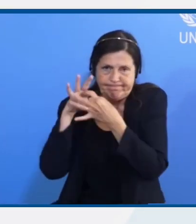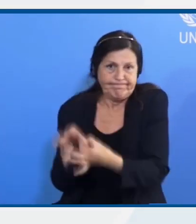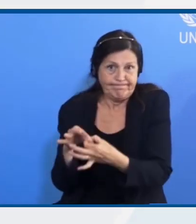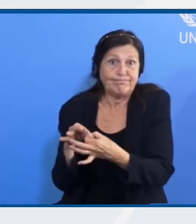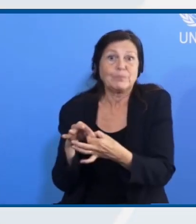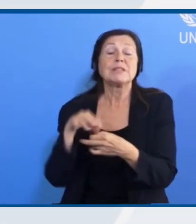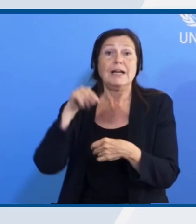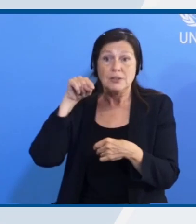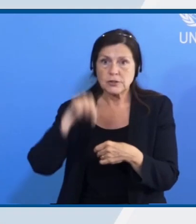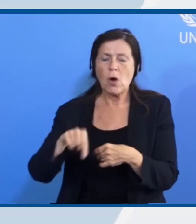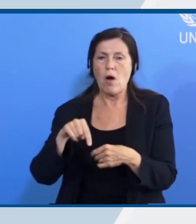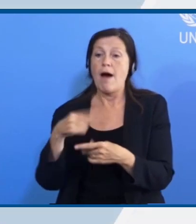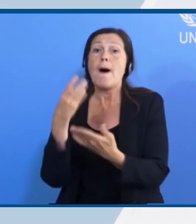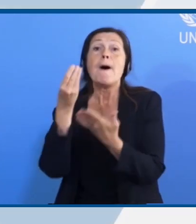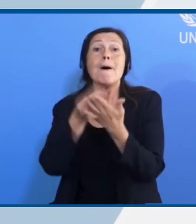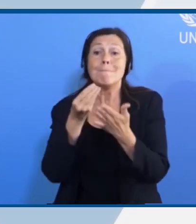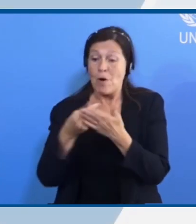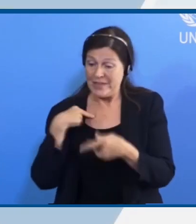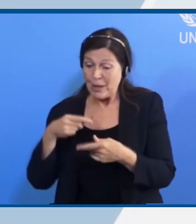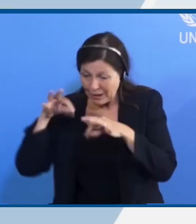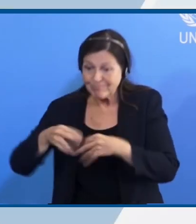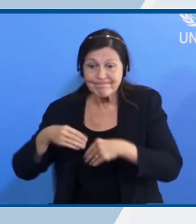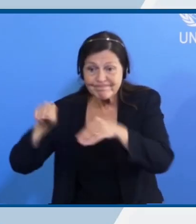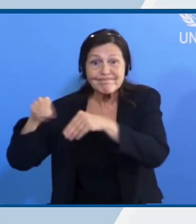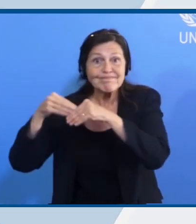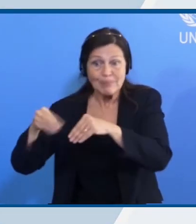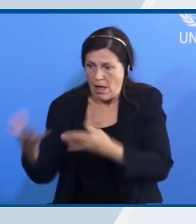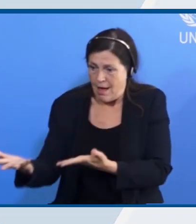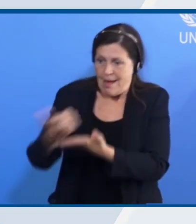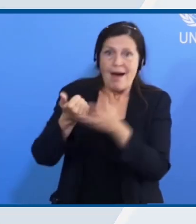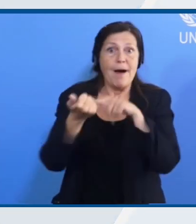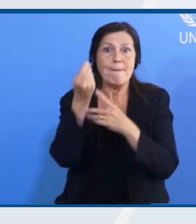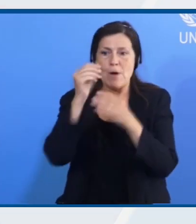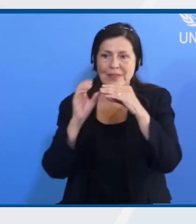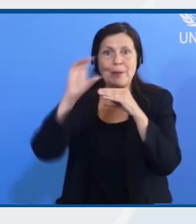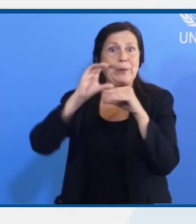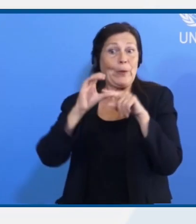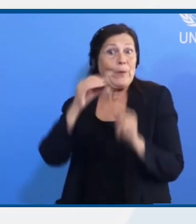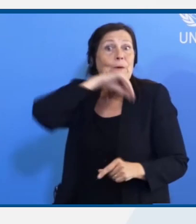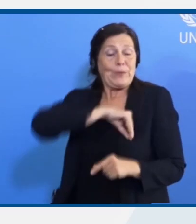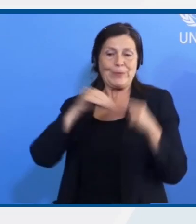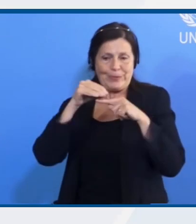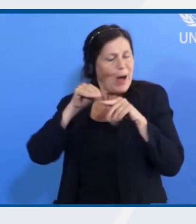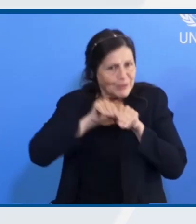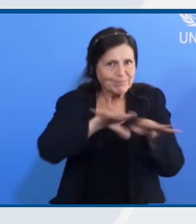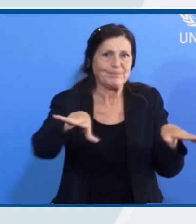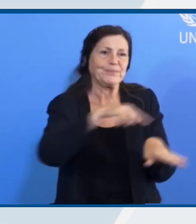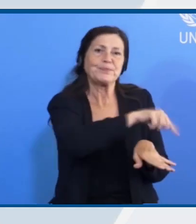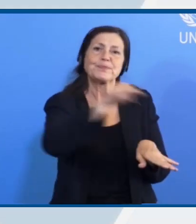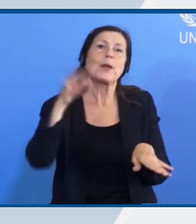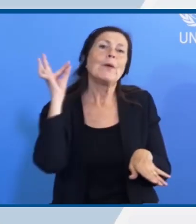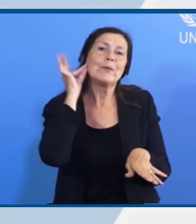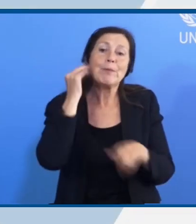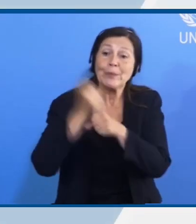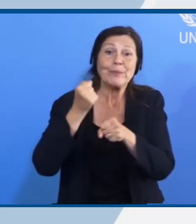money went back to the women's account, and they utilized for the agriculture season, and after 6 months the money came back.